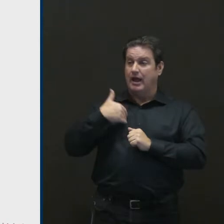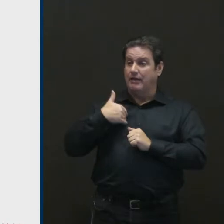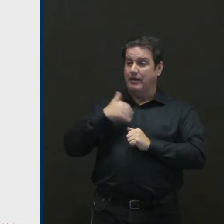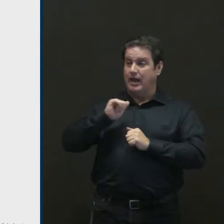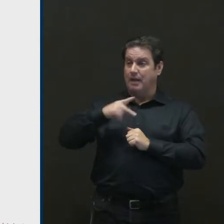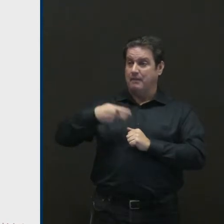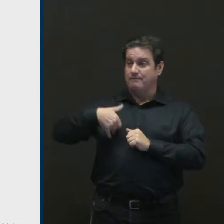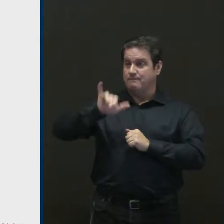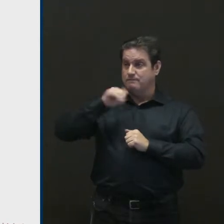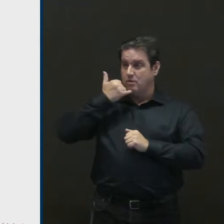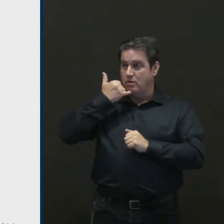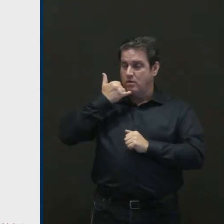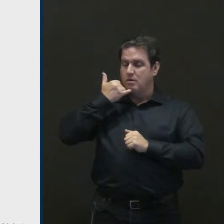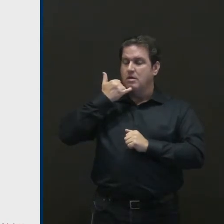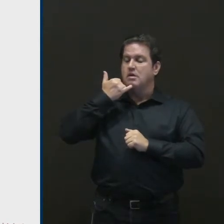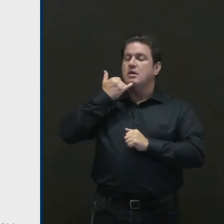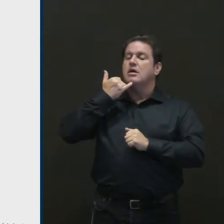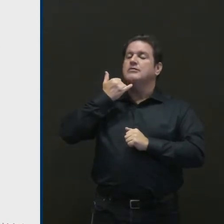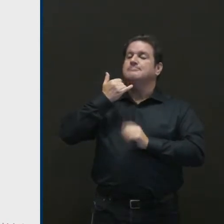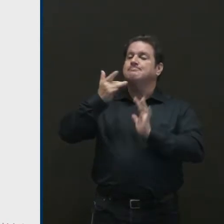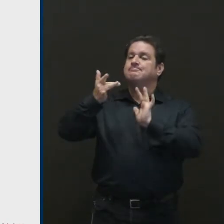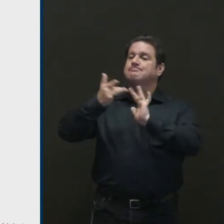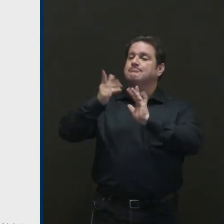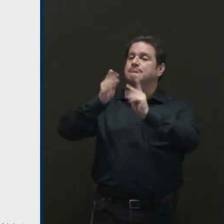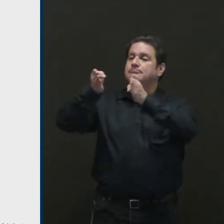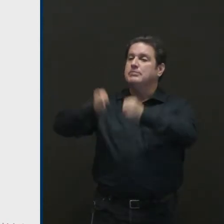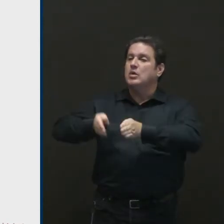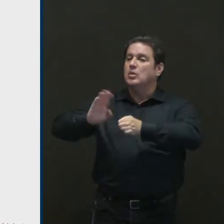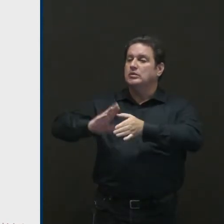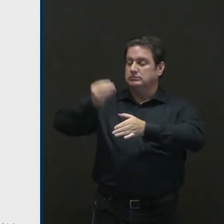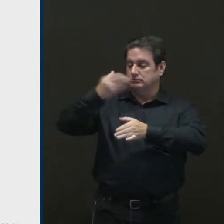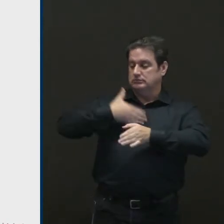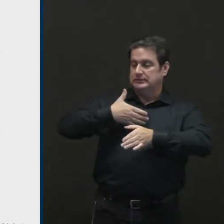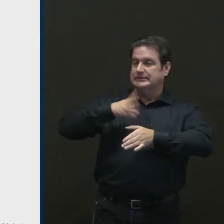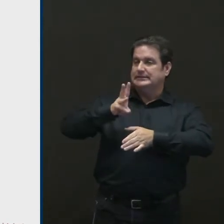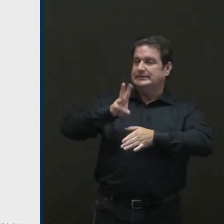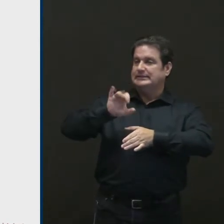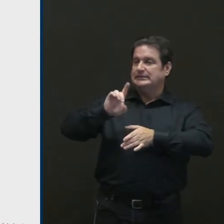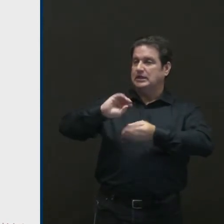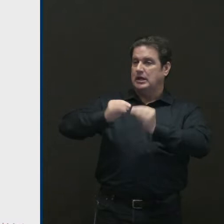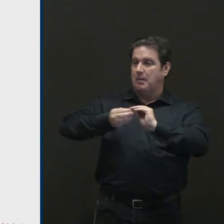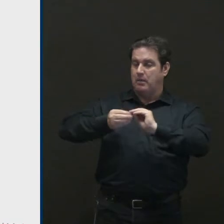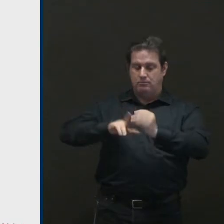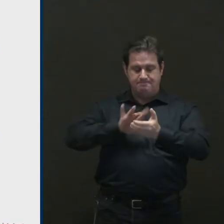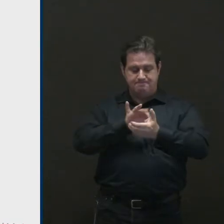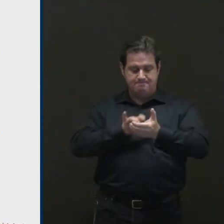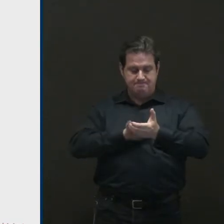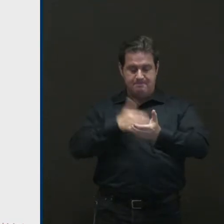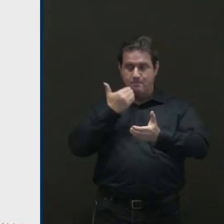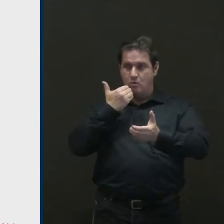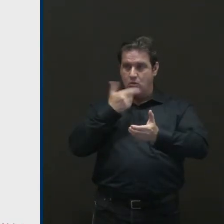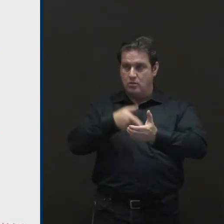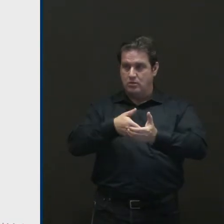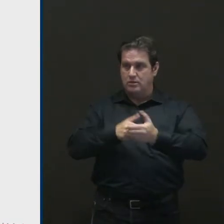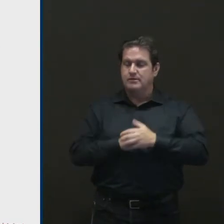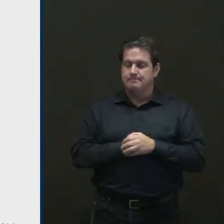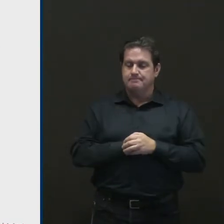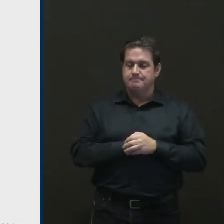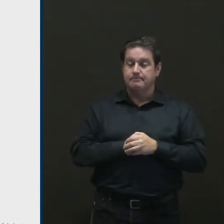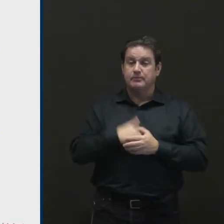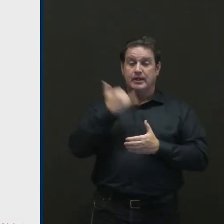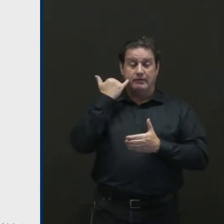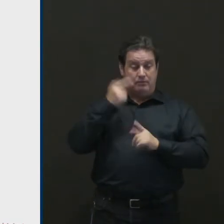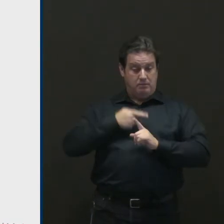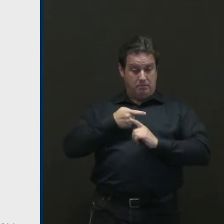app on their phone, contact tracers will give them a 6-digit code that they choose to enter into their phone. If the